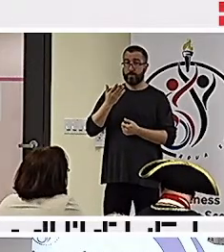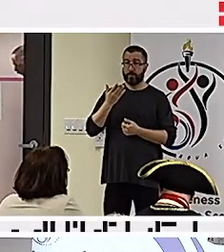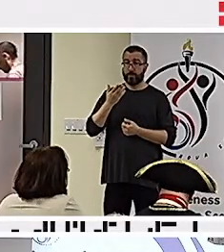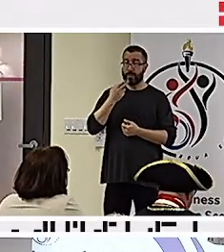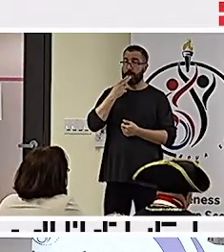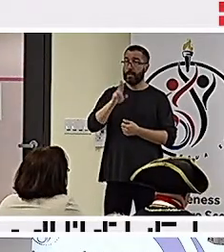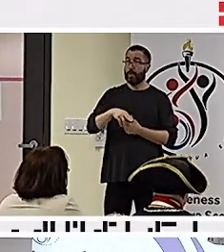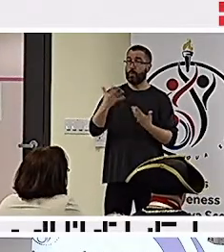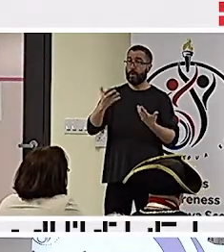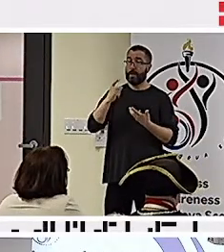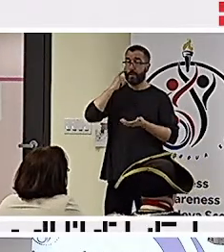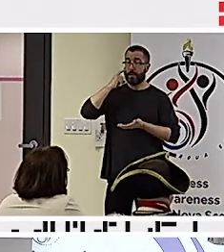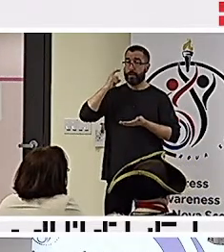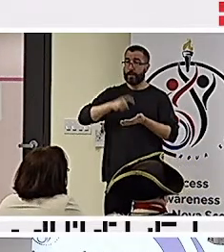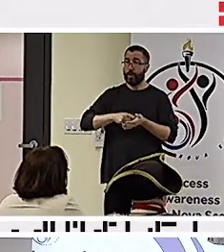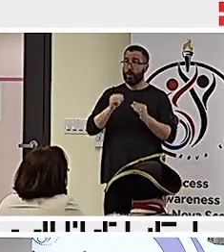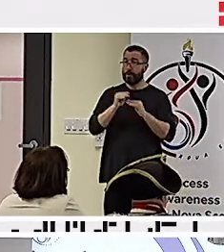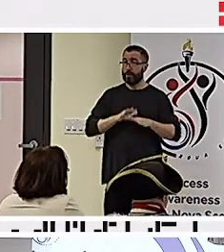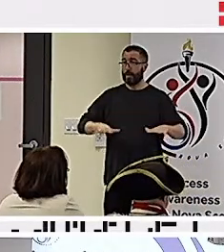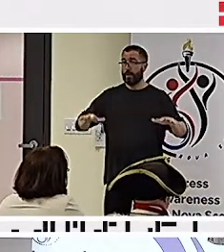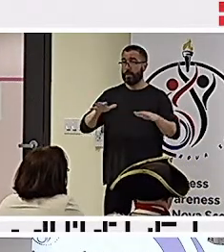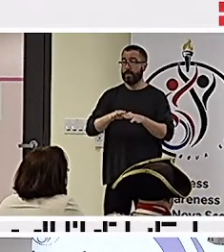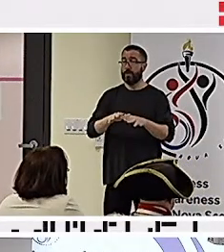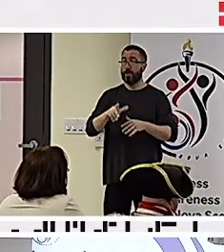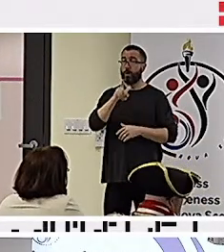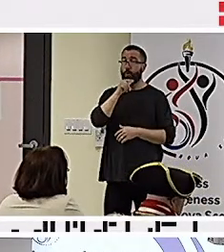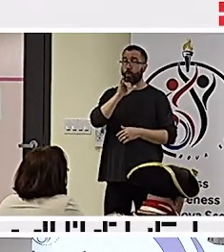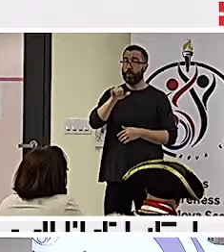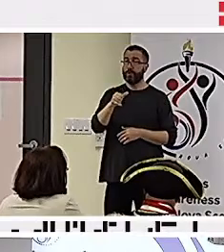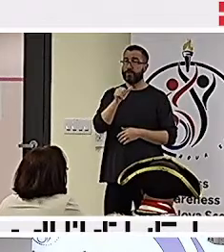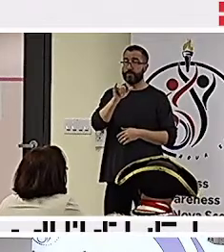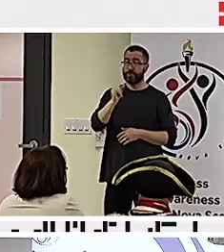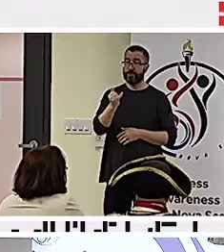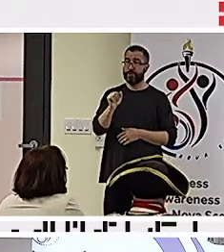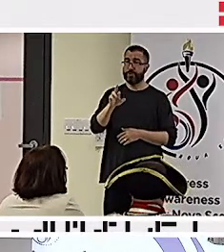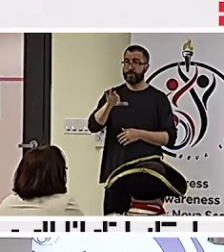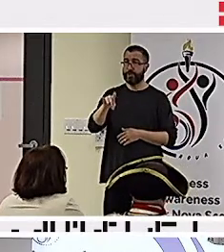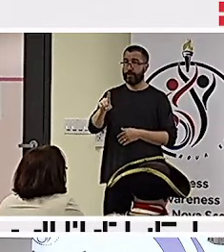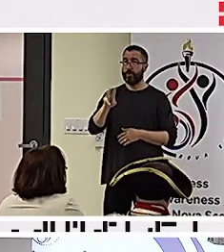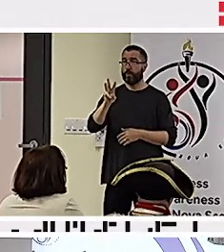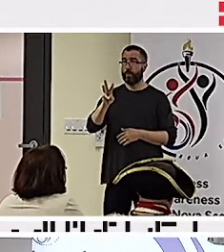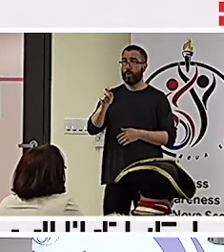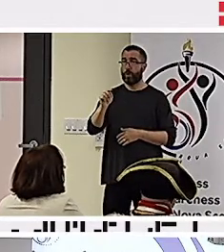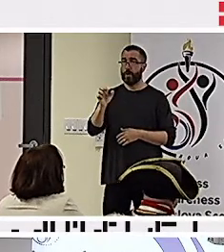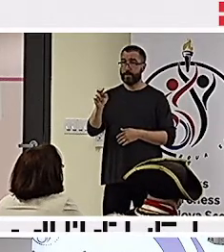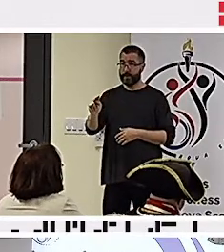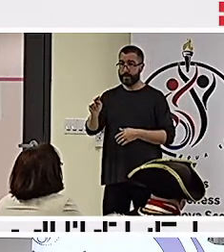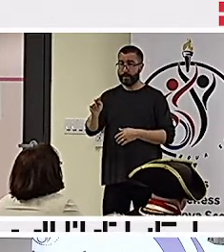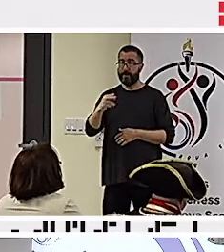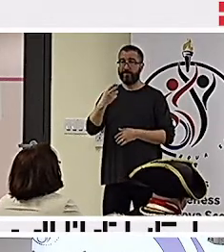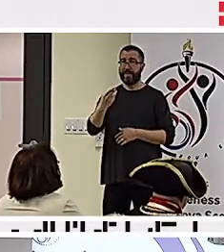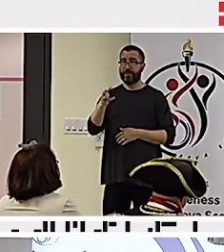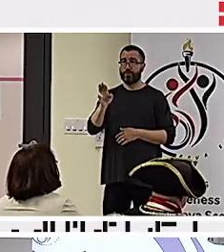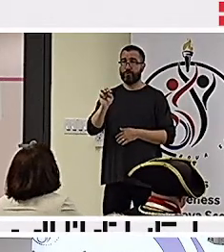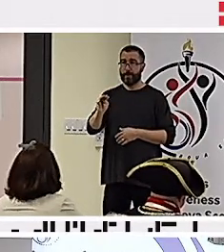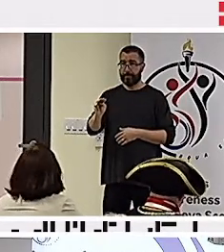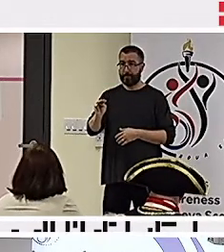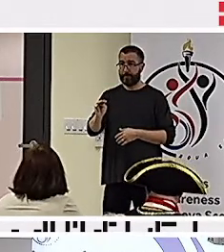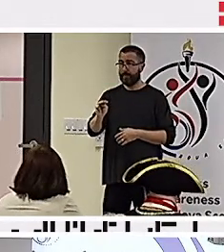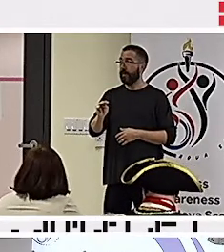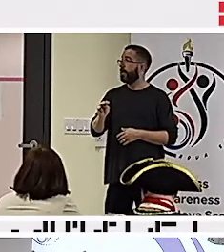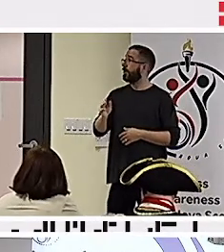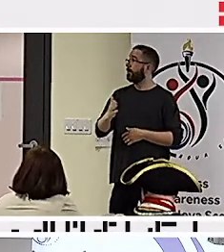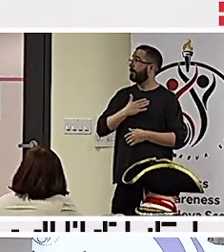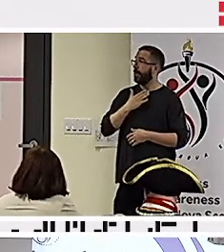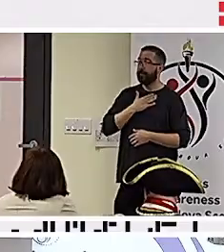land acknowledgement delivered by Jared Watton of HRM to begin the week. And I'm thrilled to say that Jared